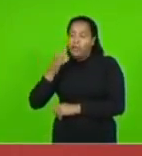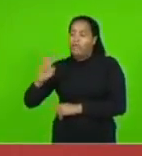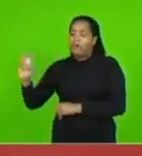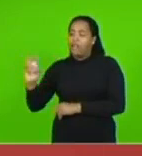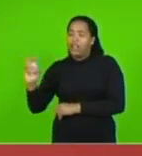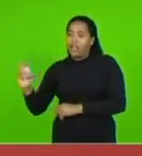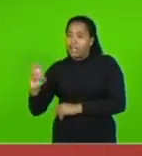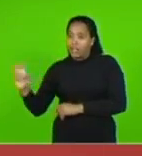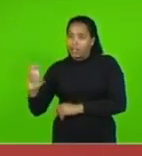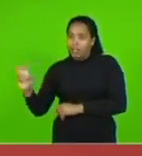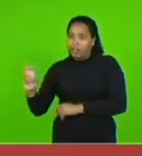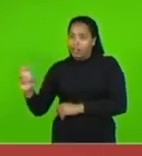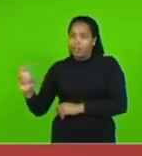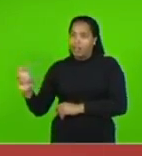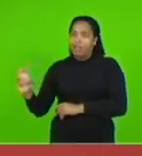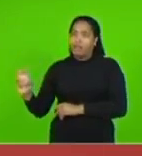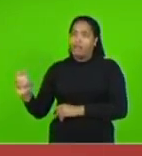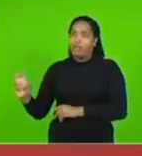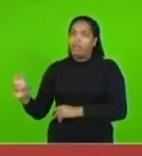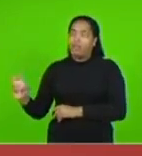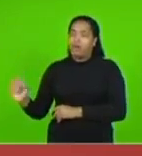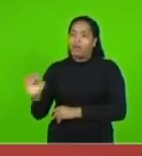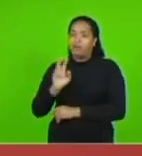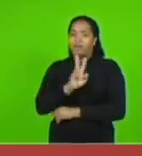stating the top regions.